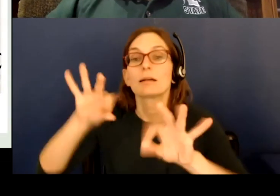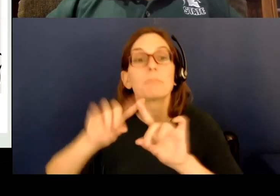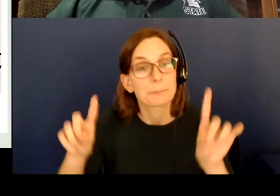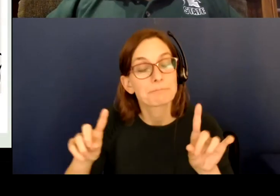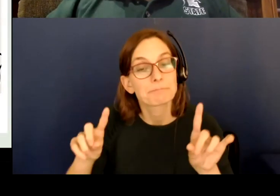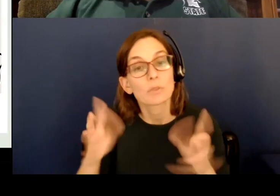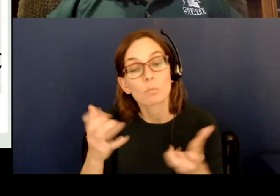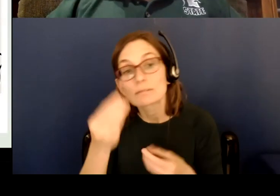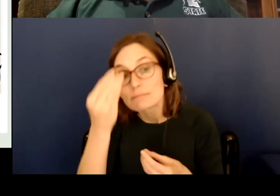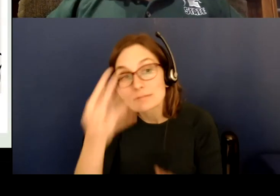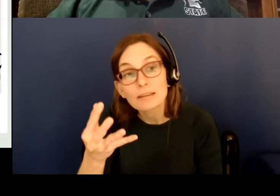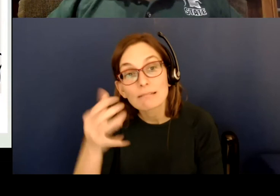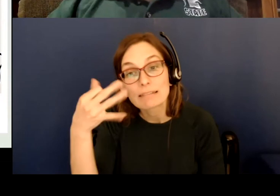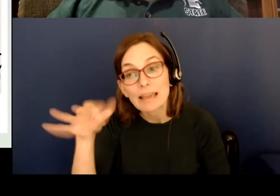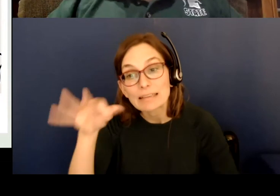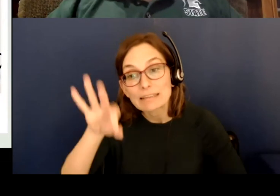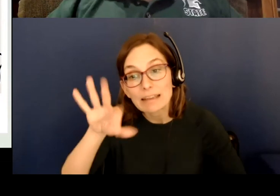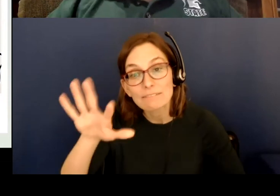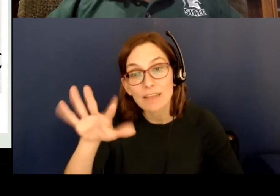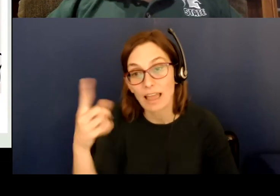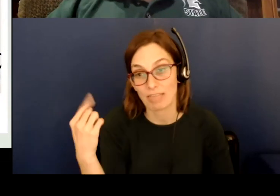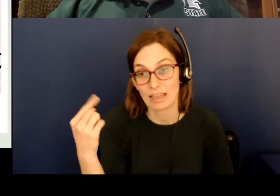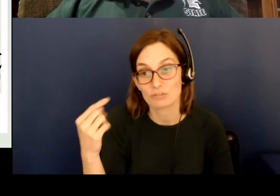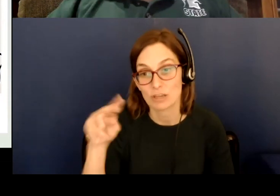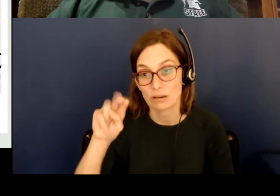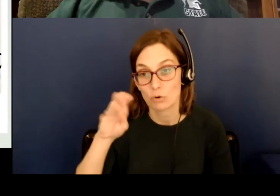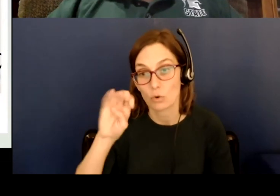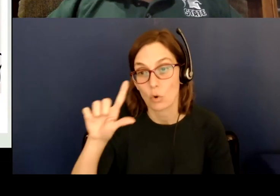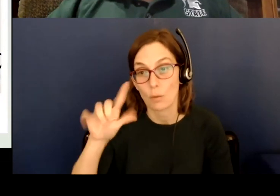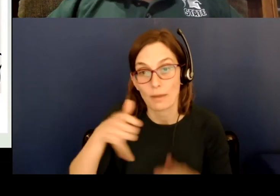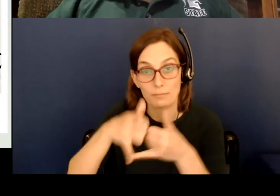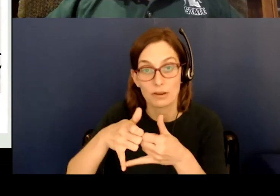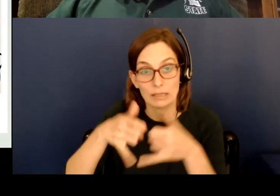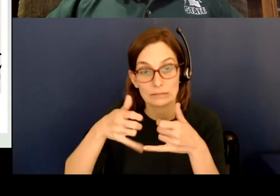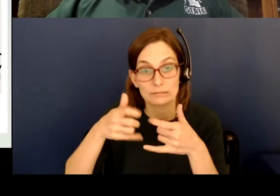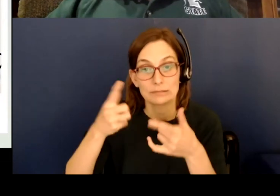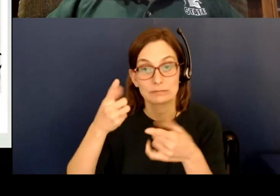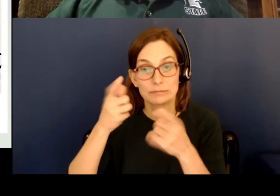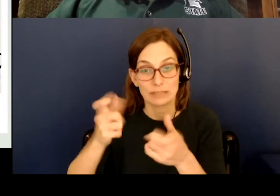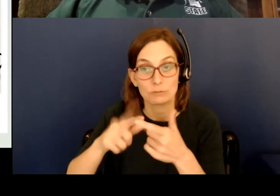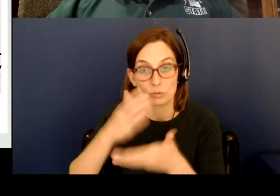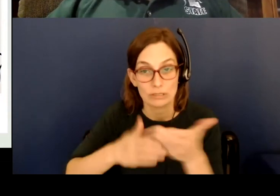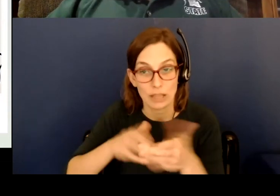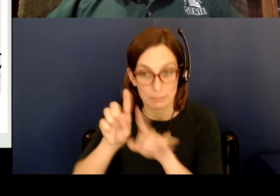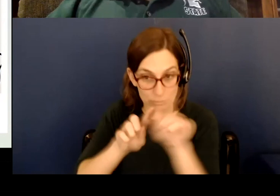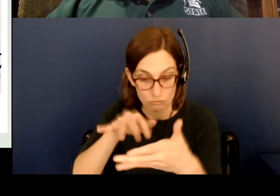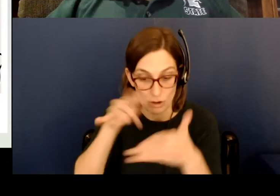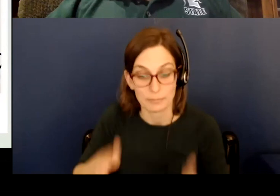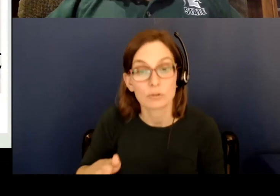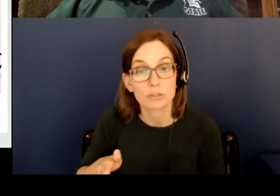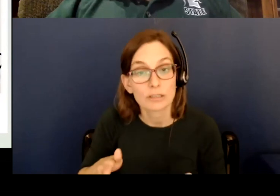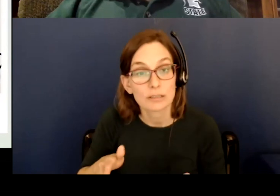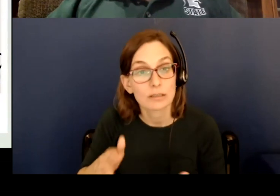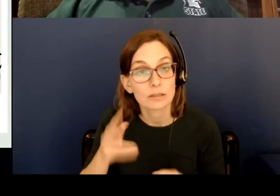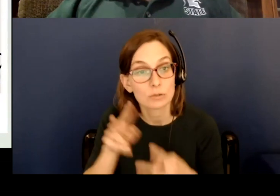that in 1995, last year, the Nobel Prize was awarded to some astronomers. And 2 of them, Michel